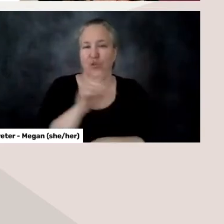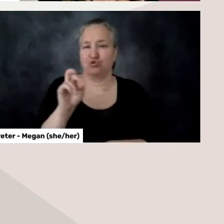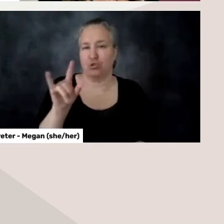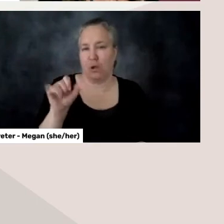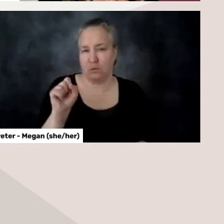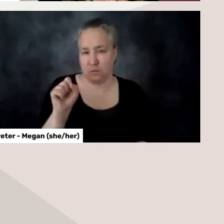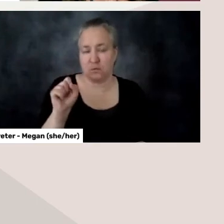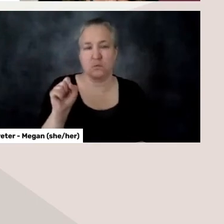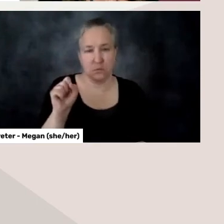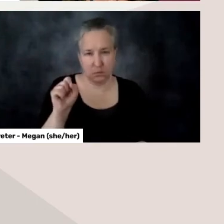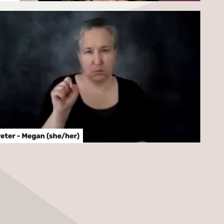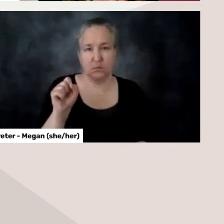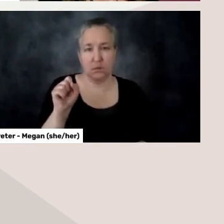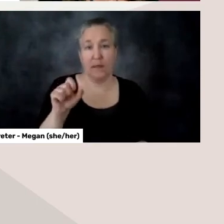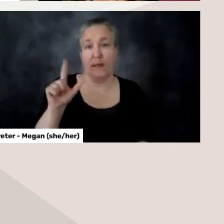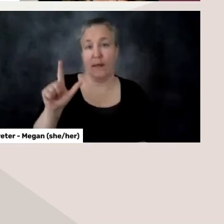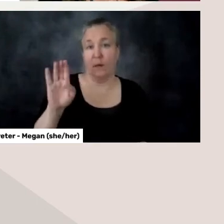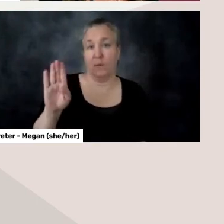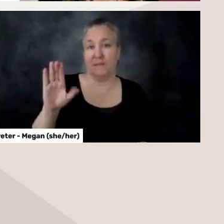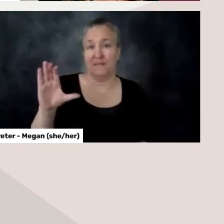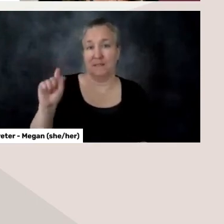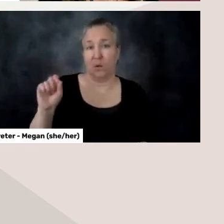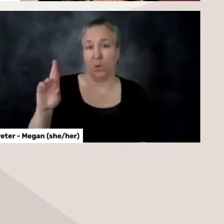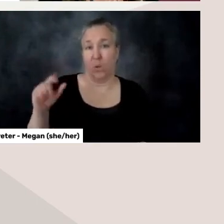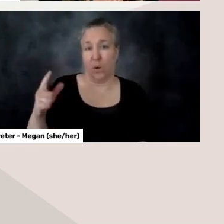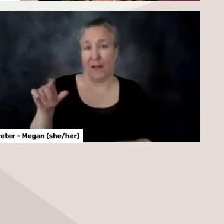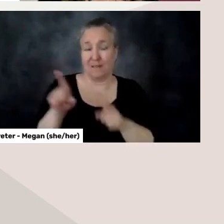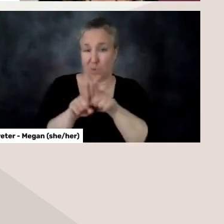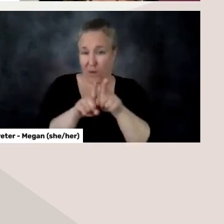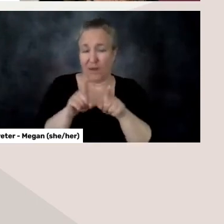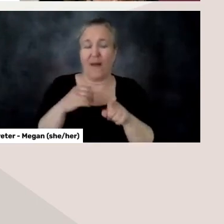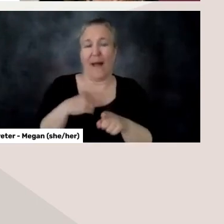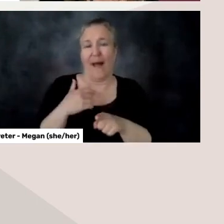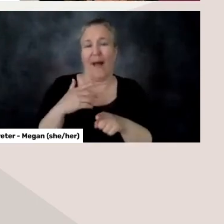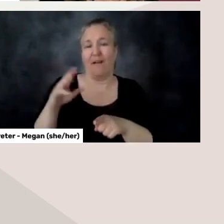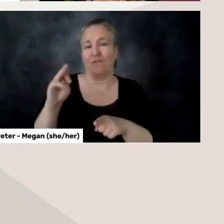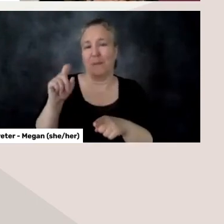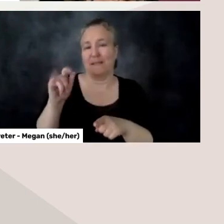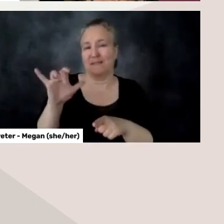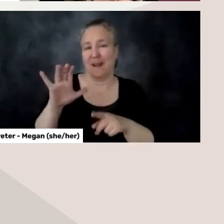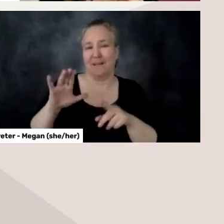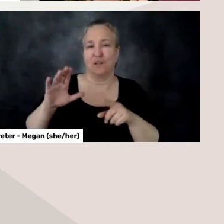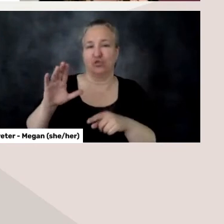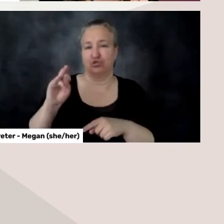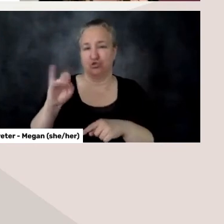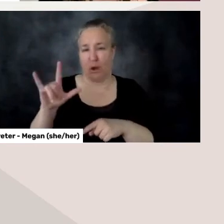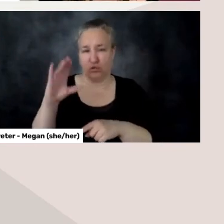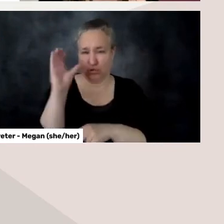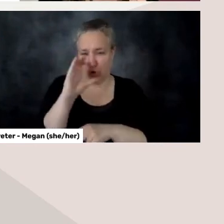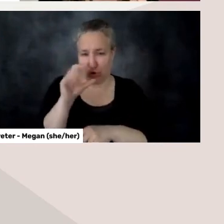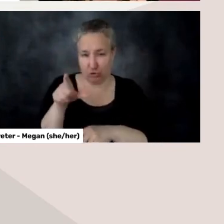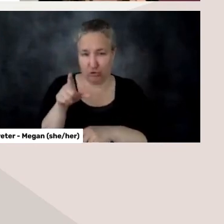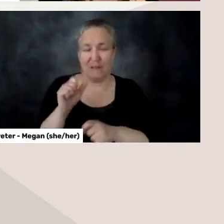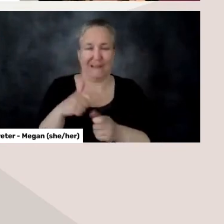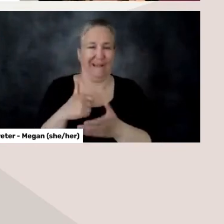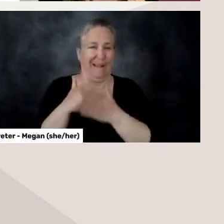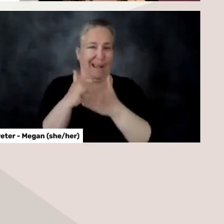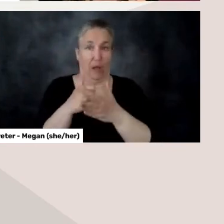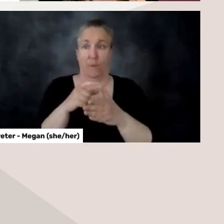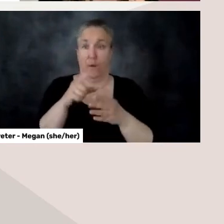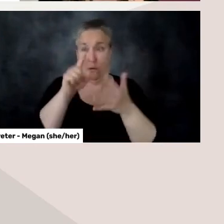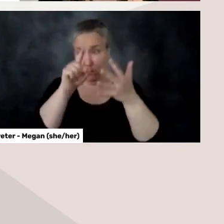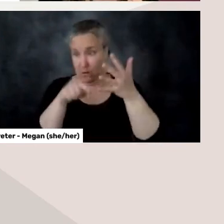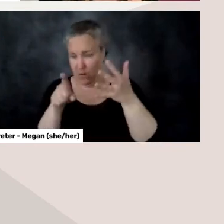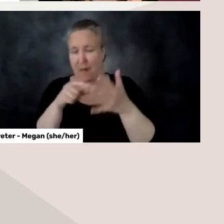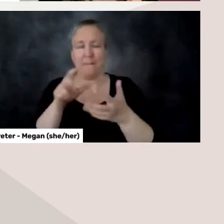trials. On lbbc.org as well, we have a metastatic trial search that is offered that can help match you to